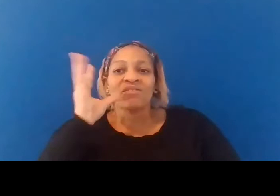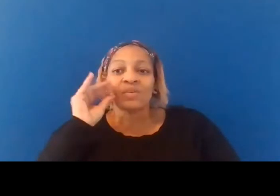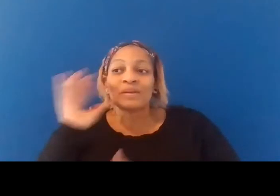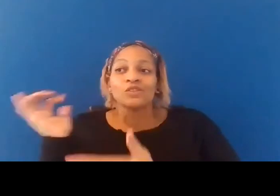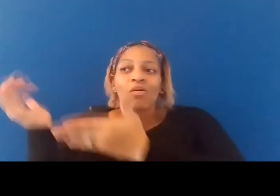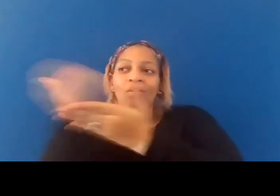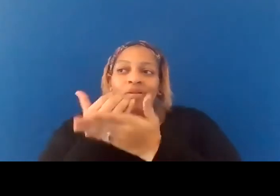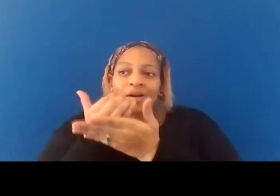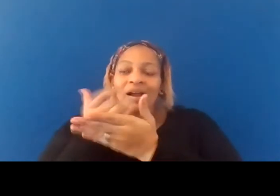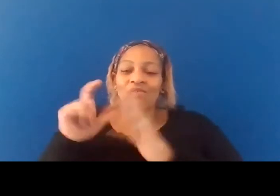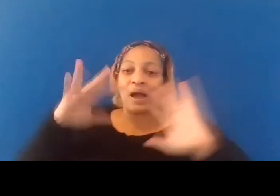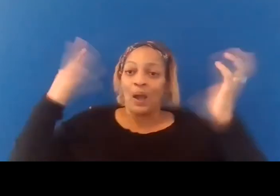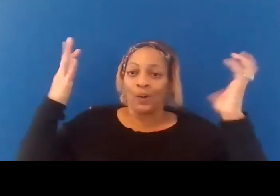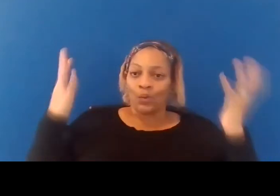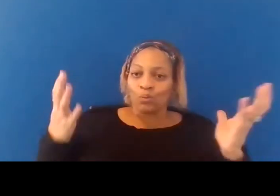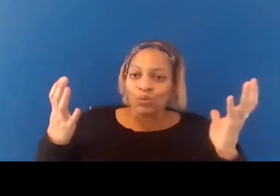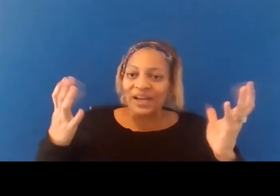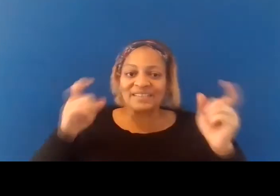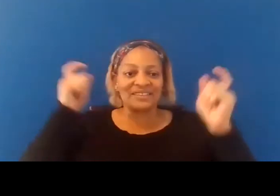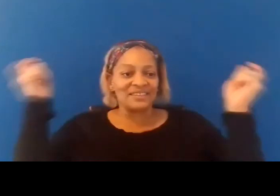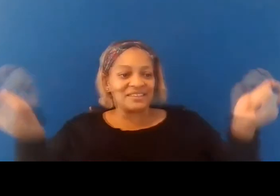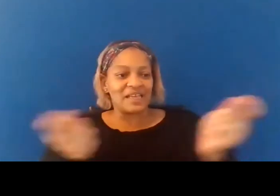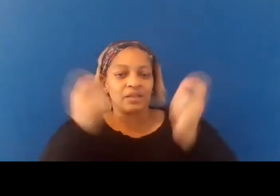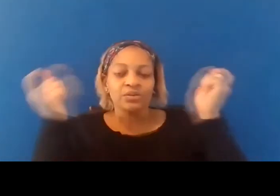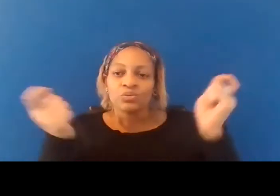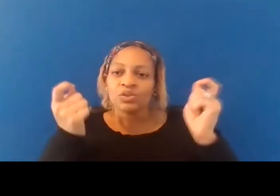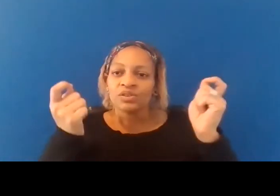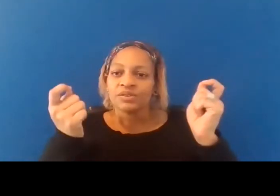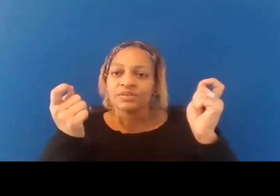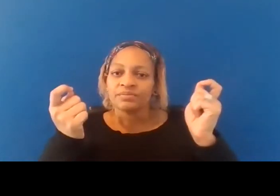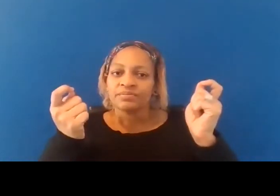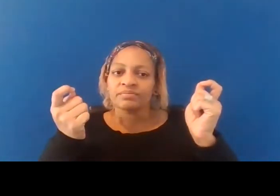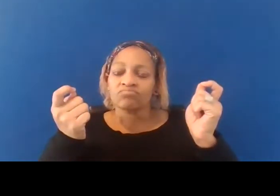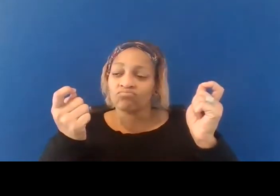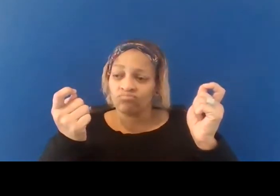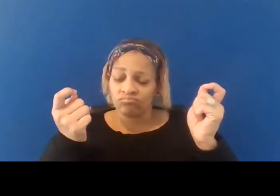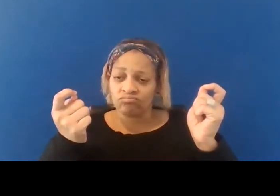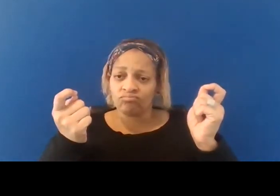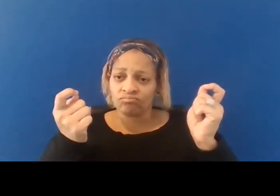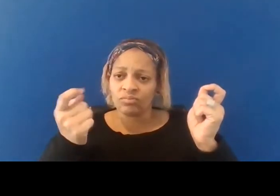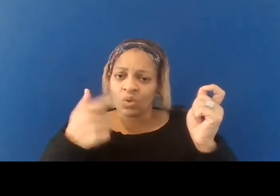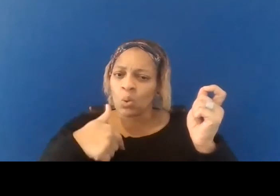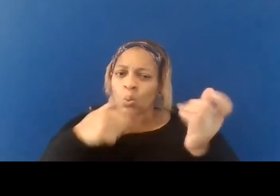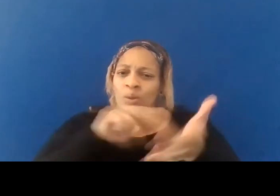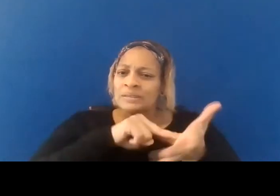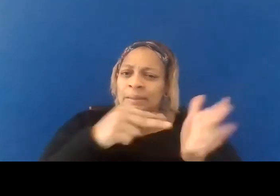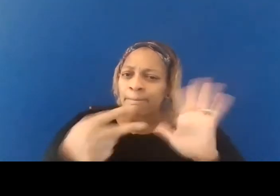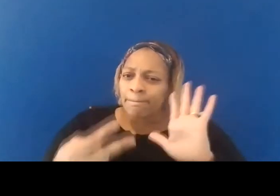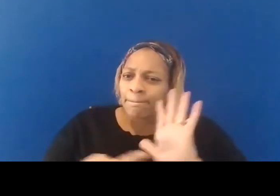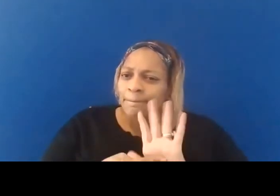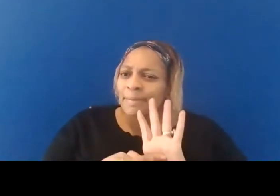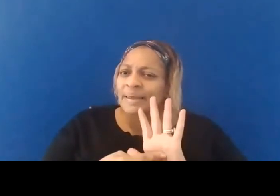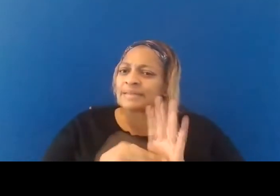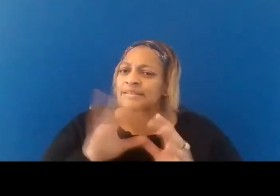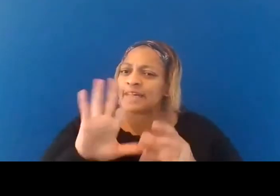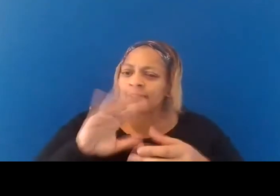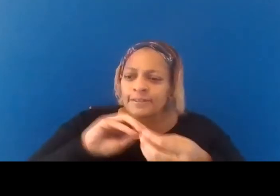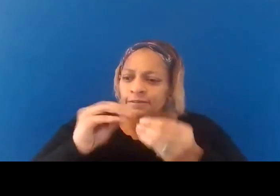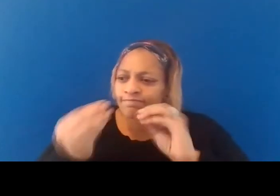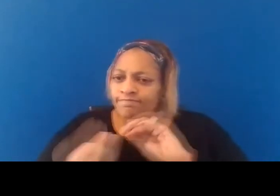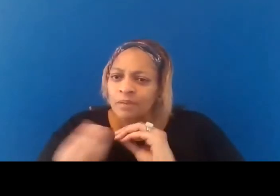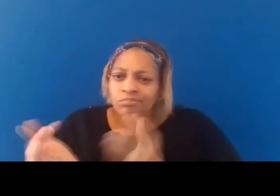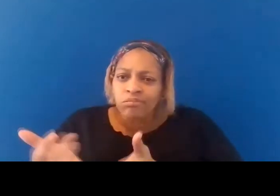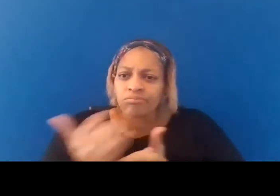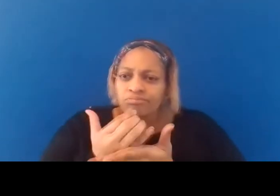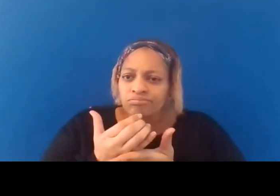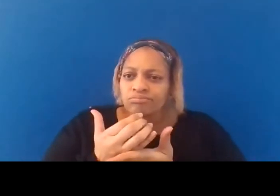praise and celebration, and what is it quantifying? What is it proving to us? What is it giving us